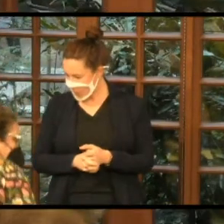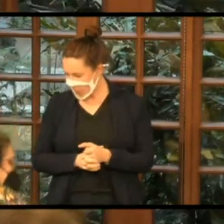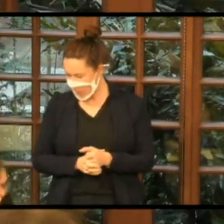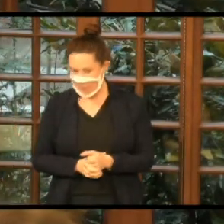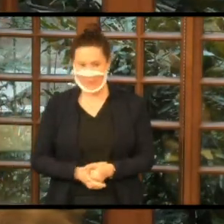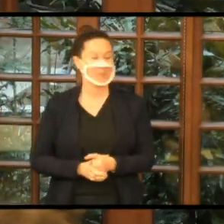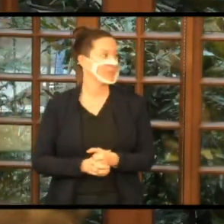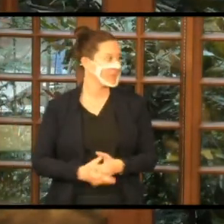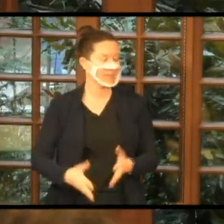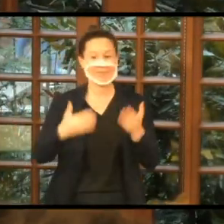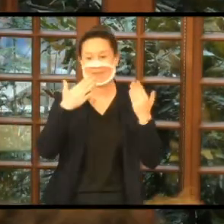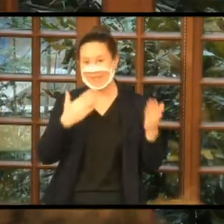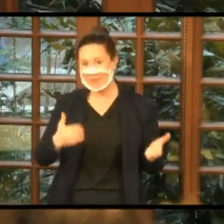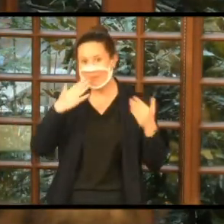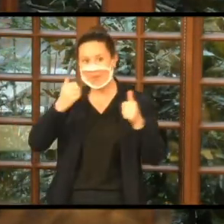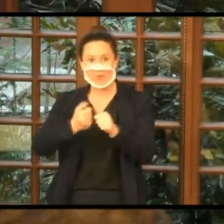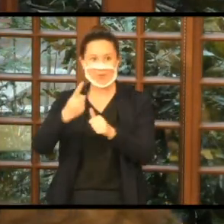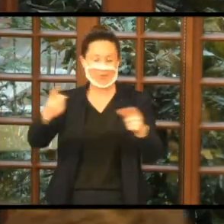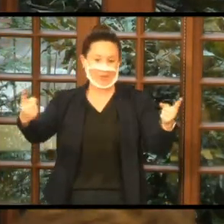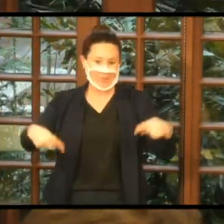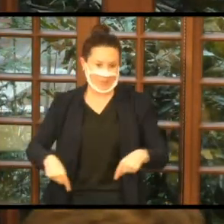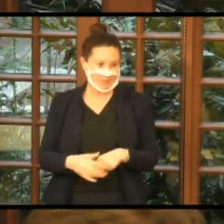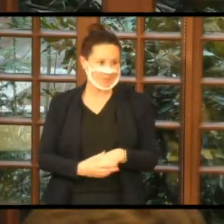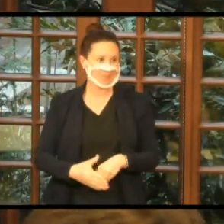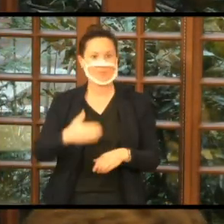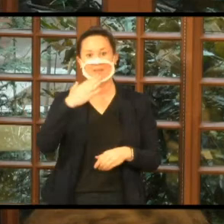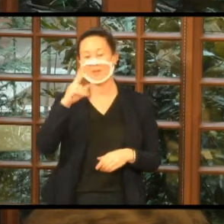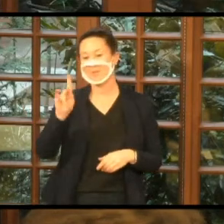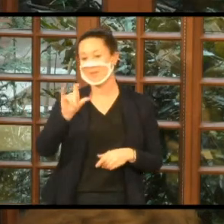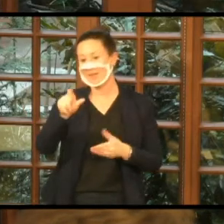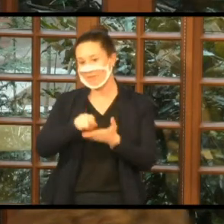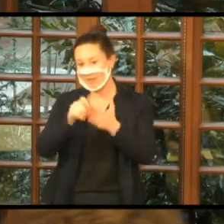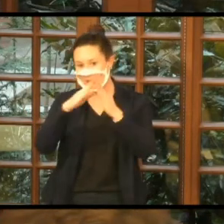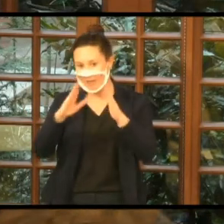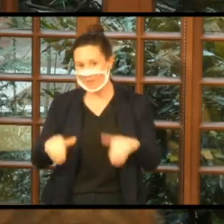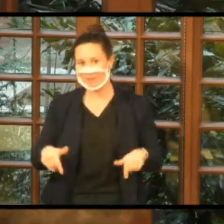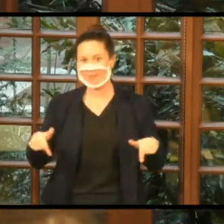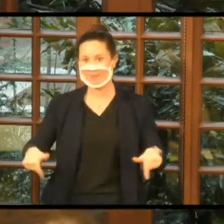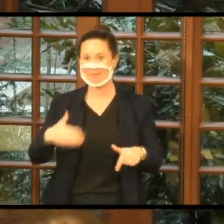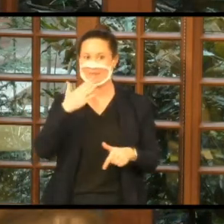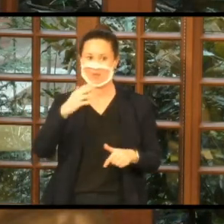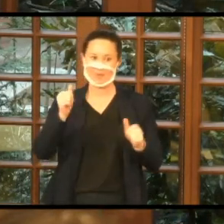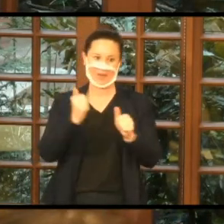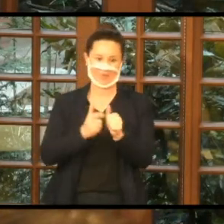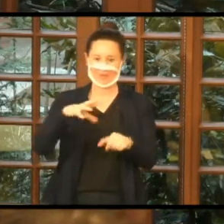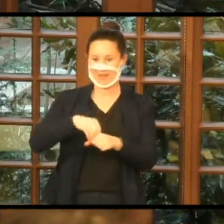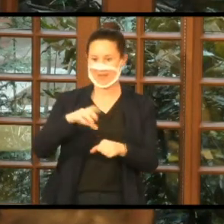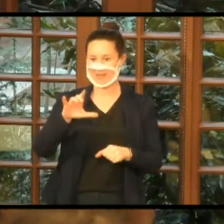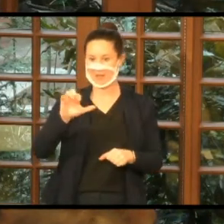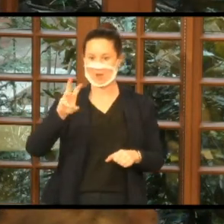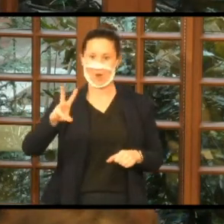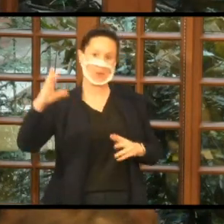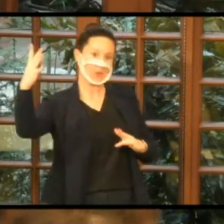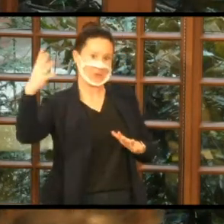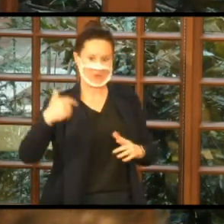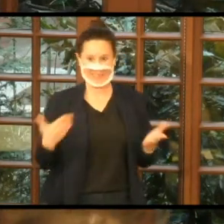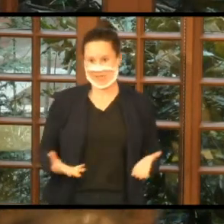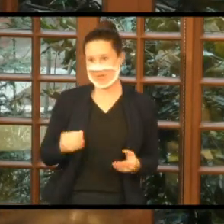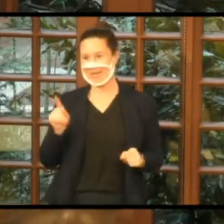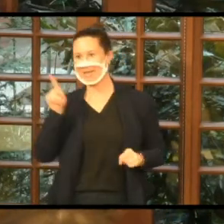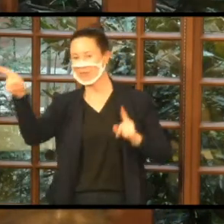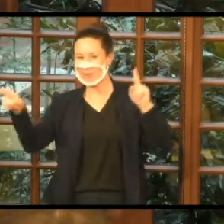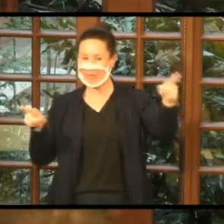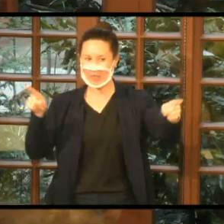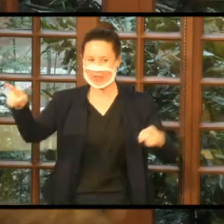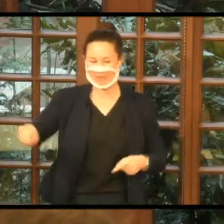Thank you. Thank you everyone for coming here. Thank you to the Kelly Writers House and all the members of the CLAW here and elsewhere.